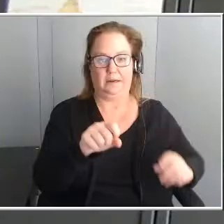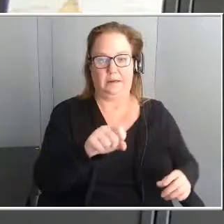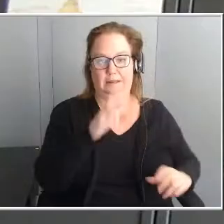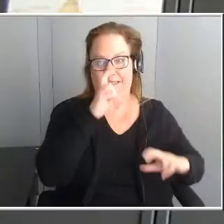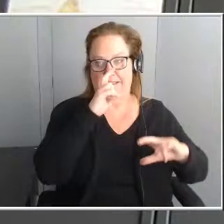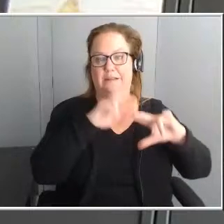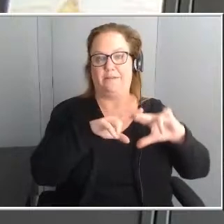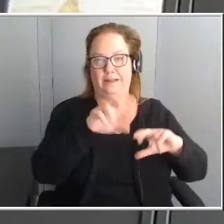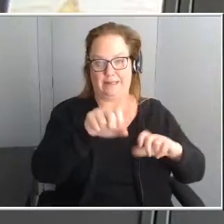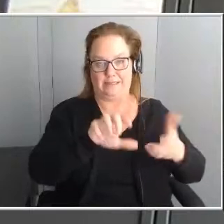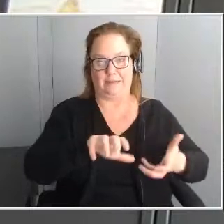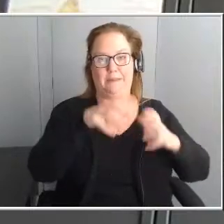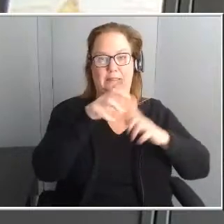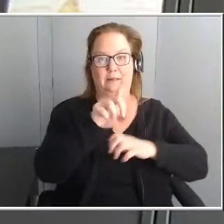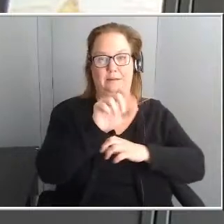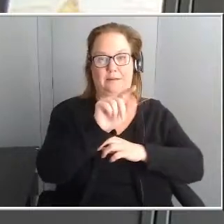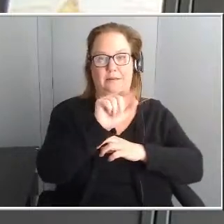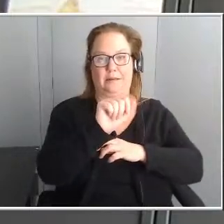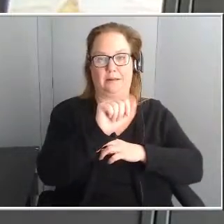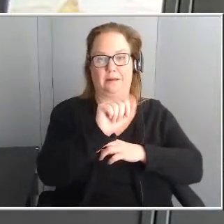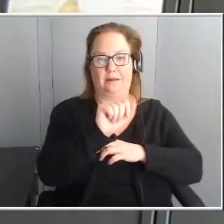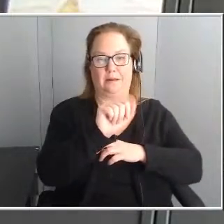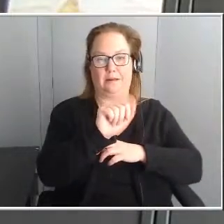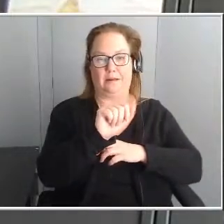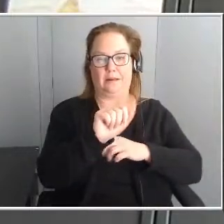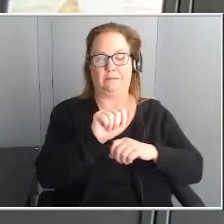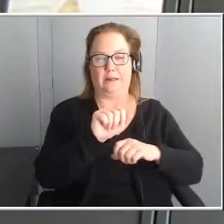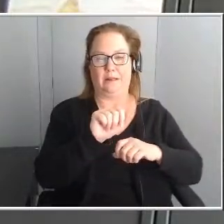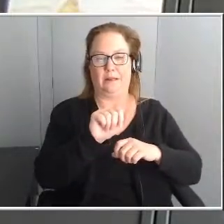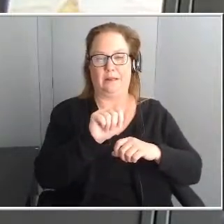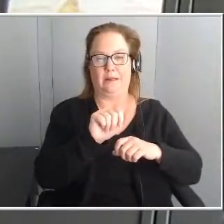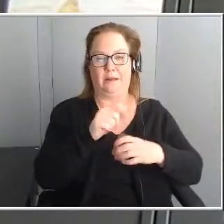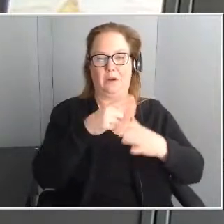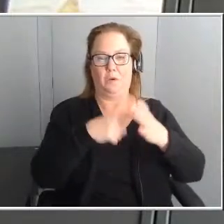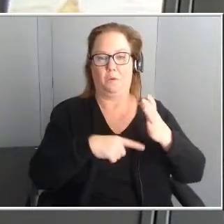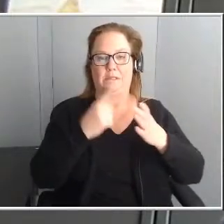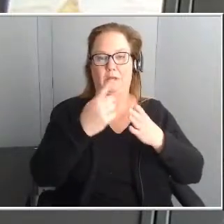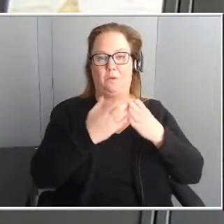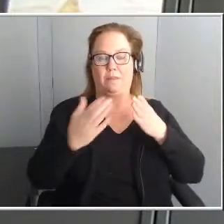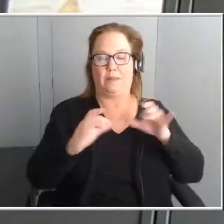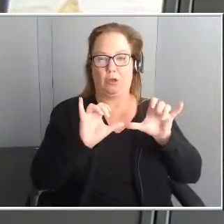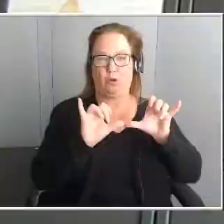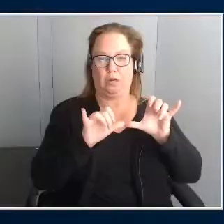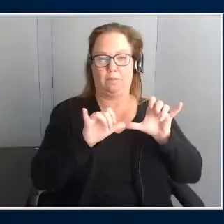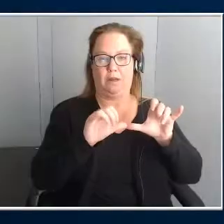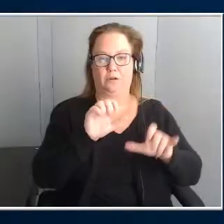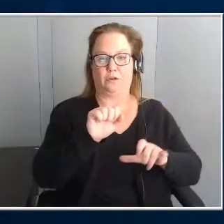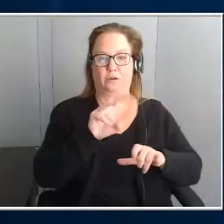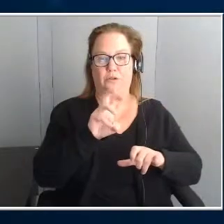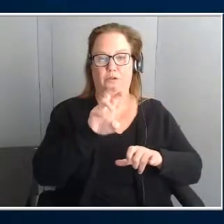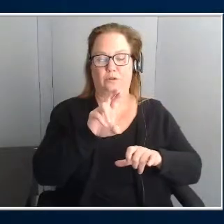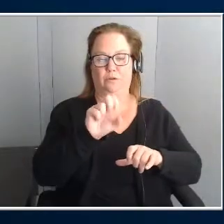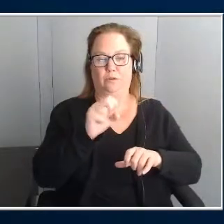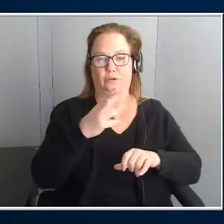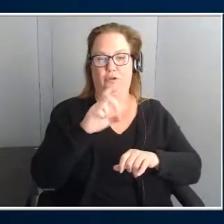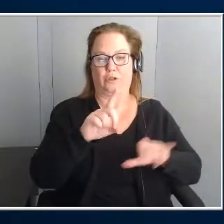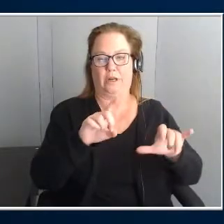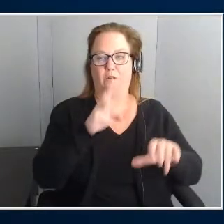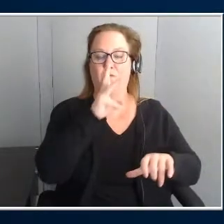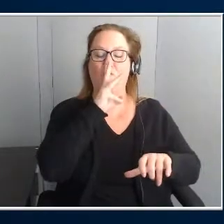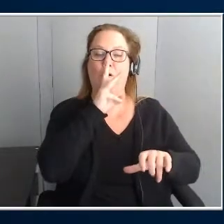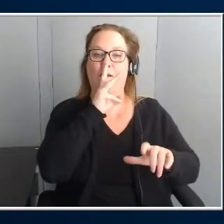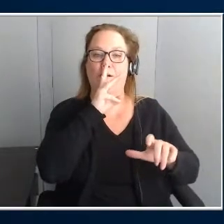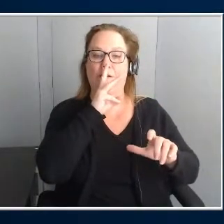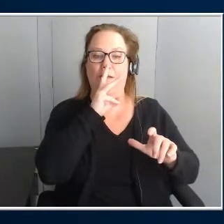one. Can I play 20 questions with you? What's the one thing you can measure in sewer shed water to determine how